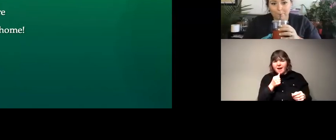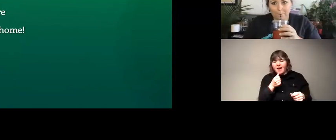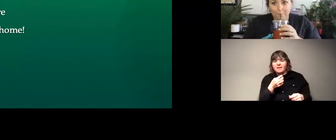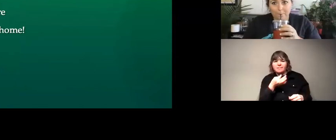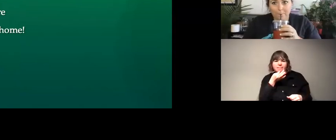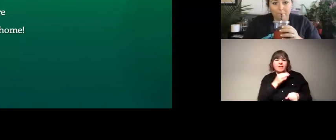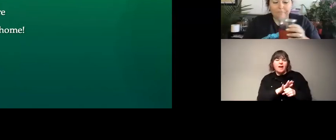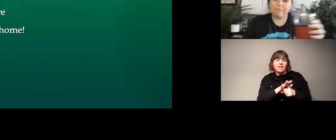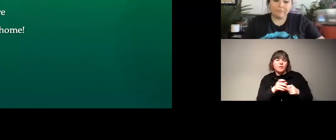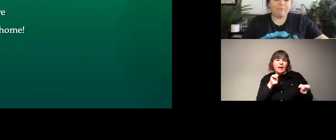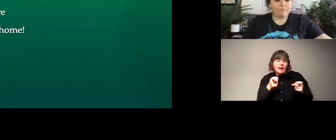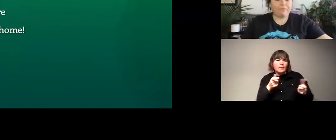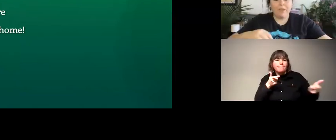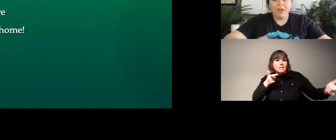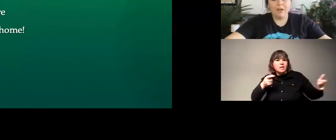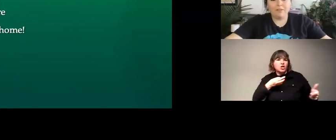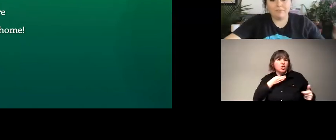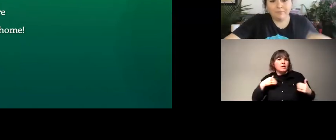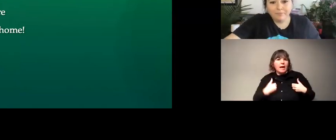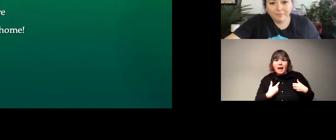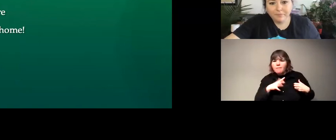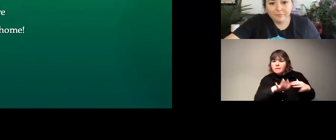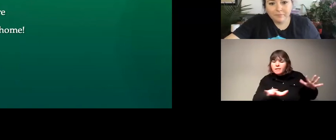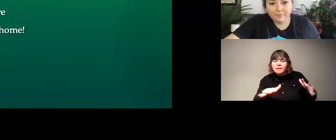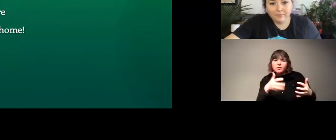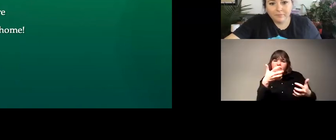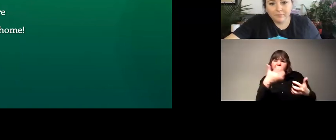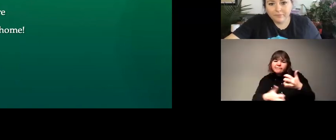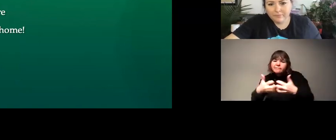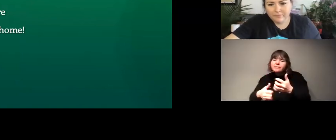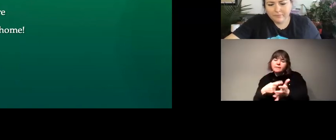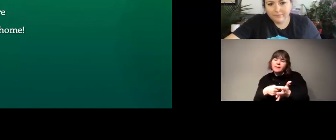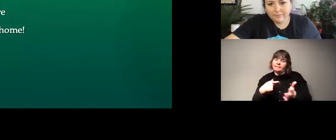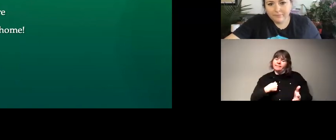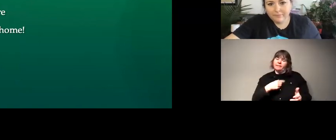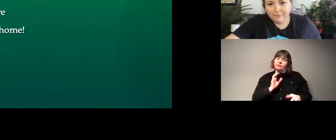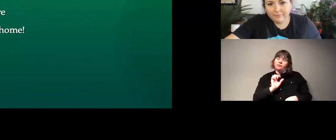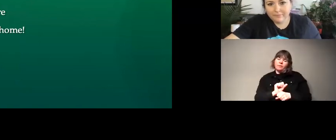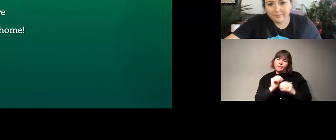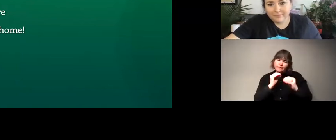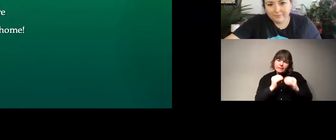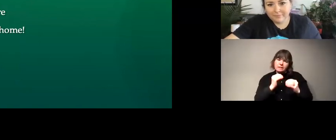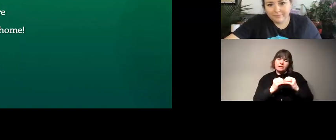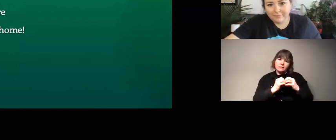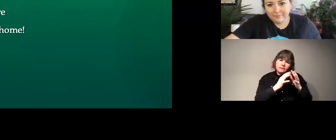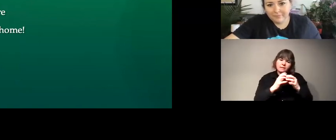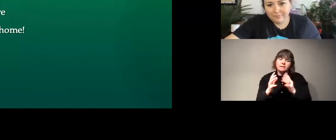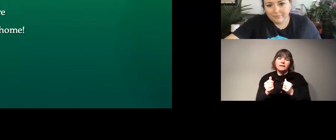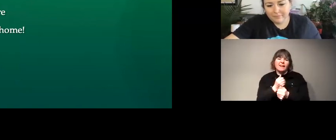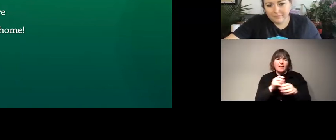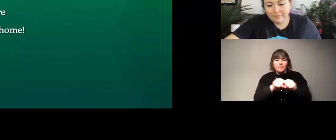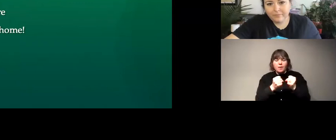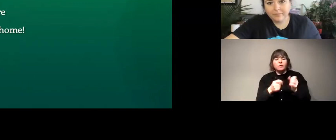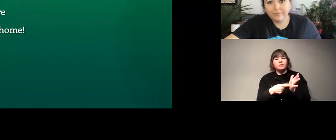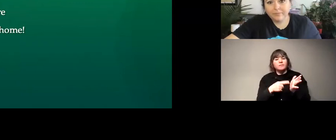or very curious animals. So it's our job as zookeepers to fix anything that breaks, or sometimes we find that our enclosures